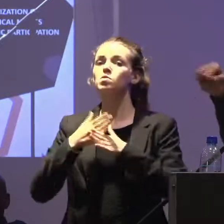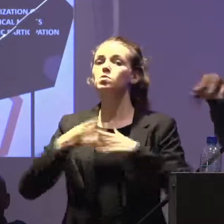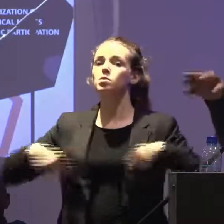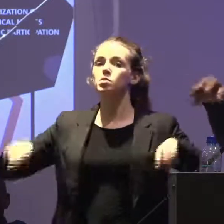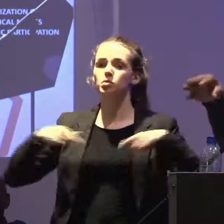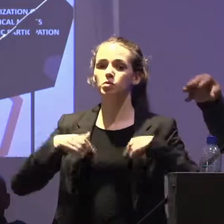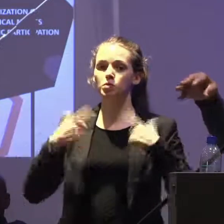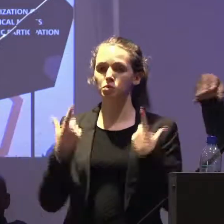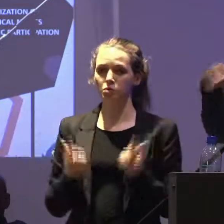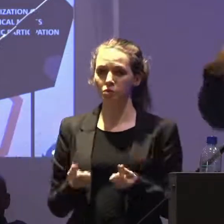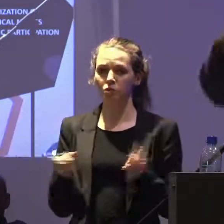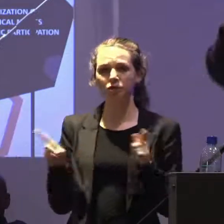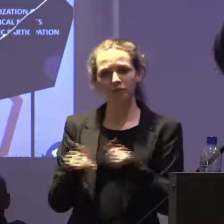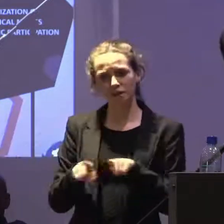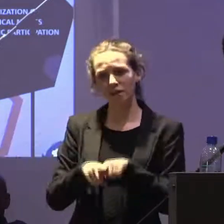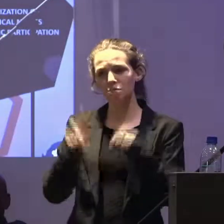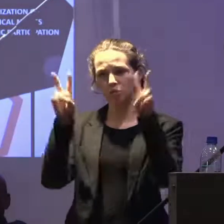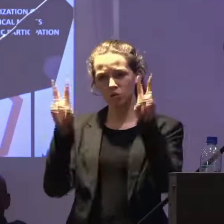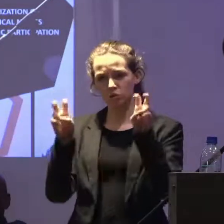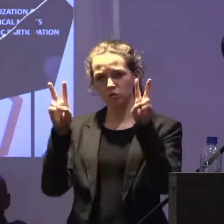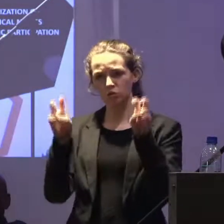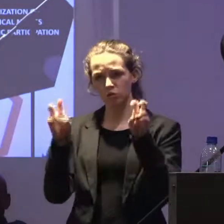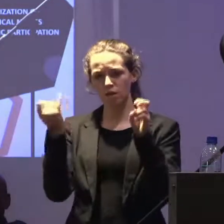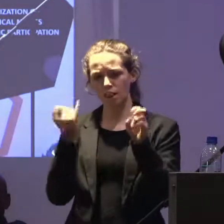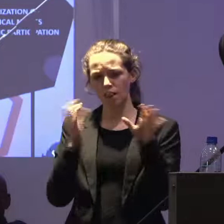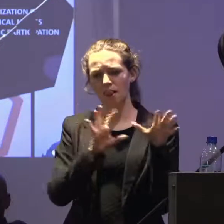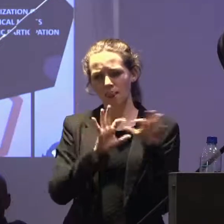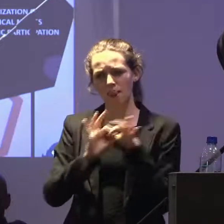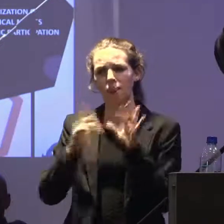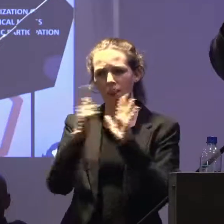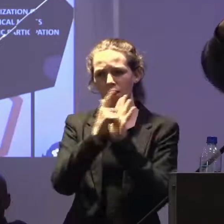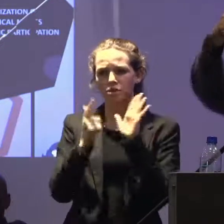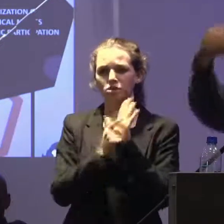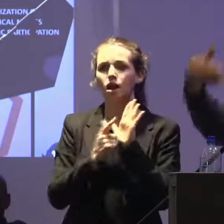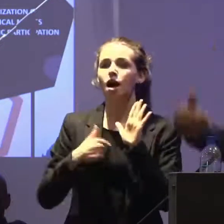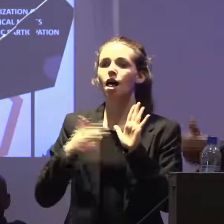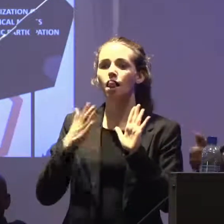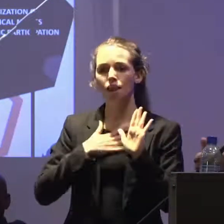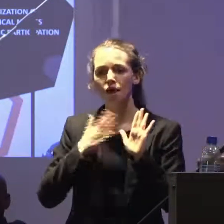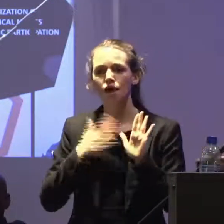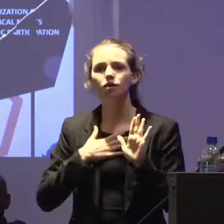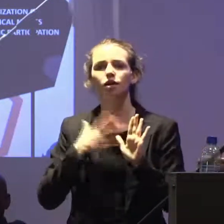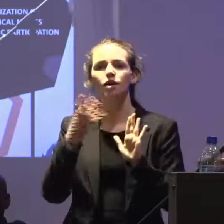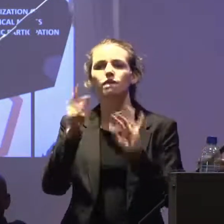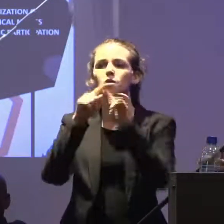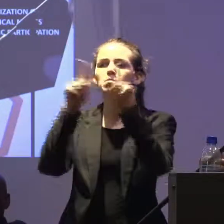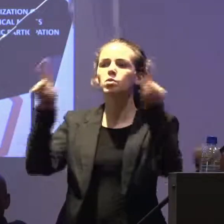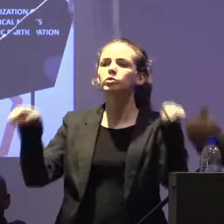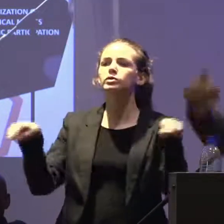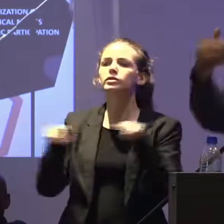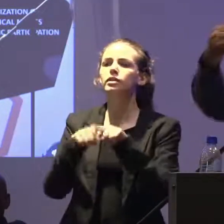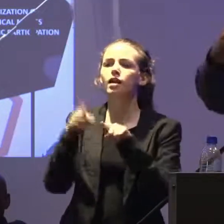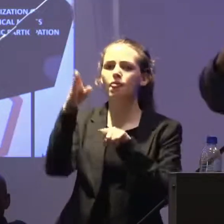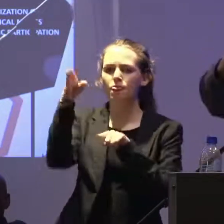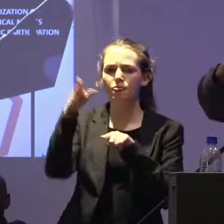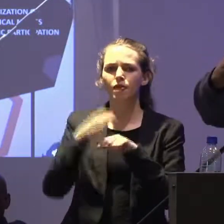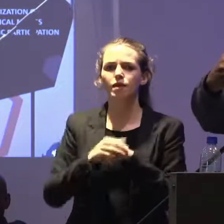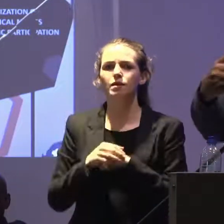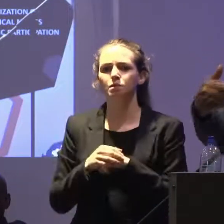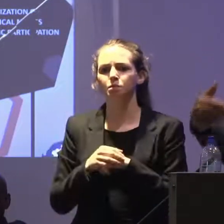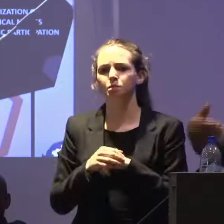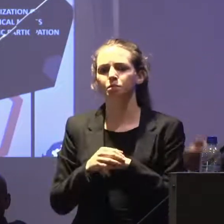are issues that are legislated. I like the posture that is taken there. Whether you like it or not, you'll face us in